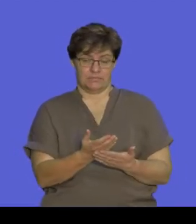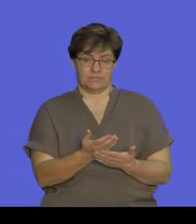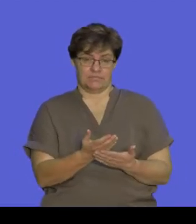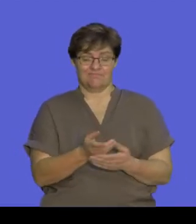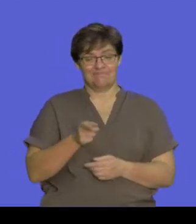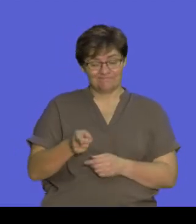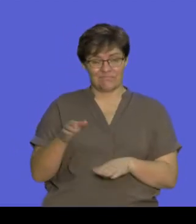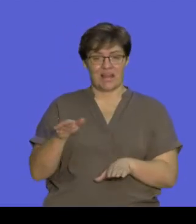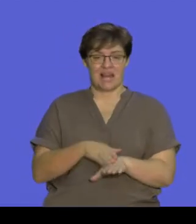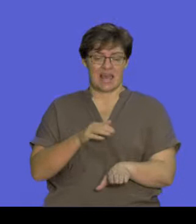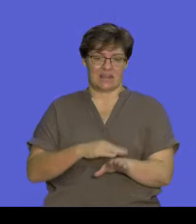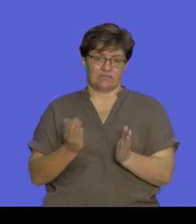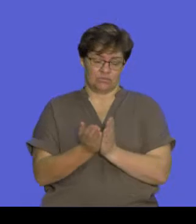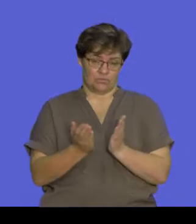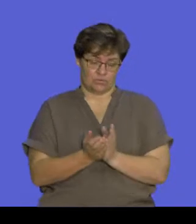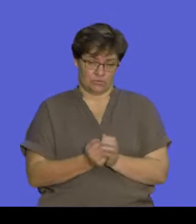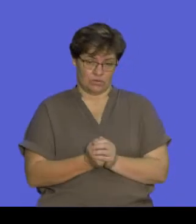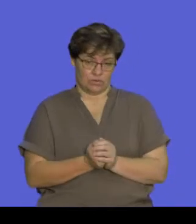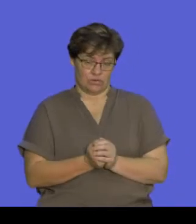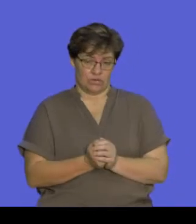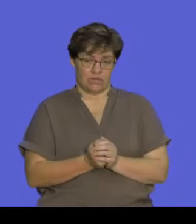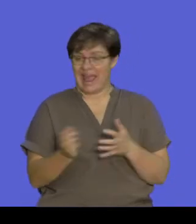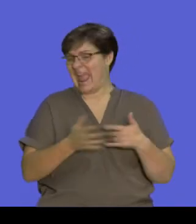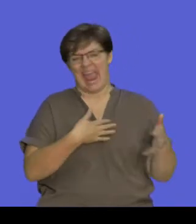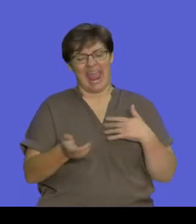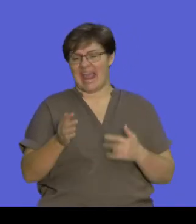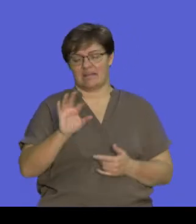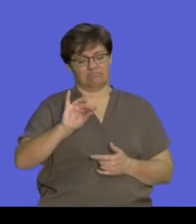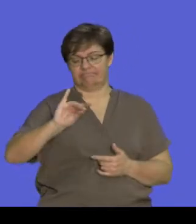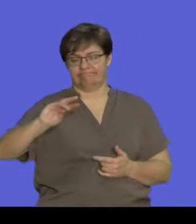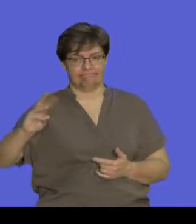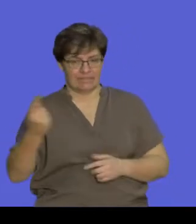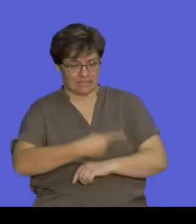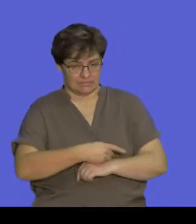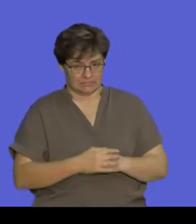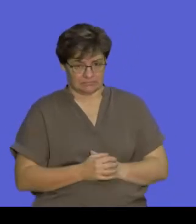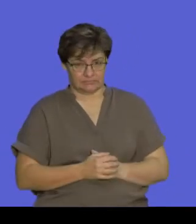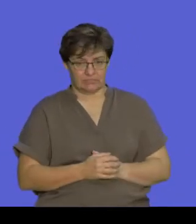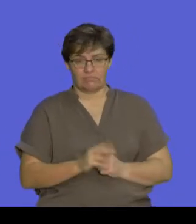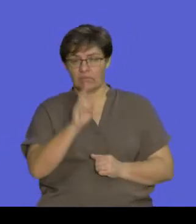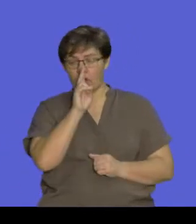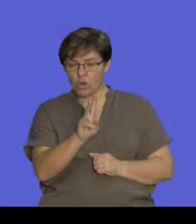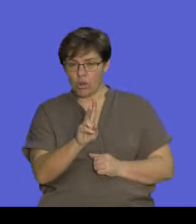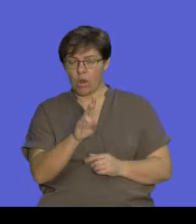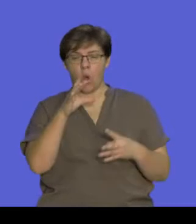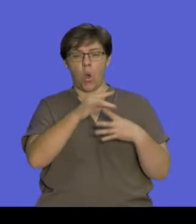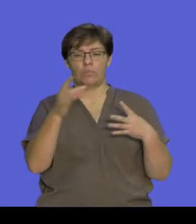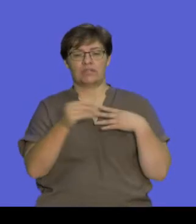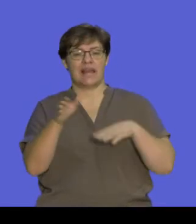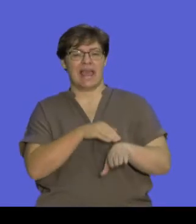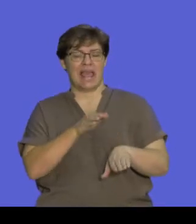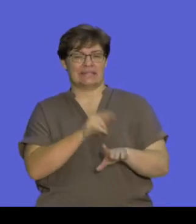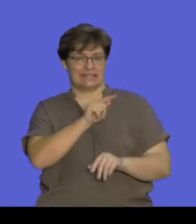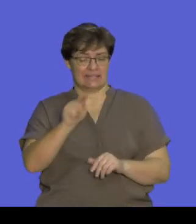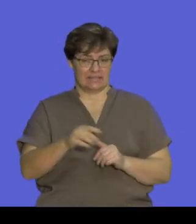is late for school on any day. So we are looking at all the options that are late. So